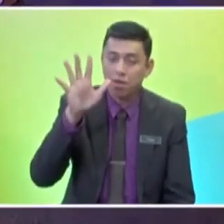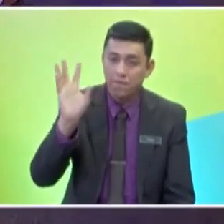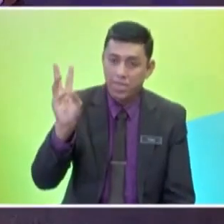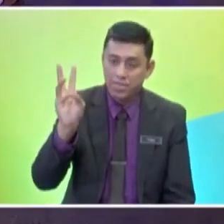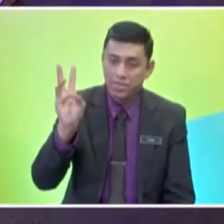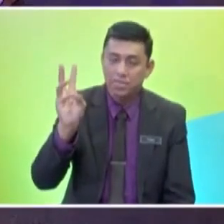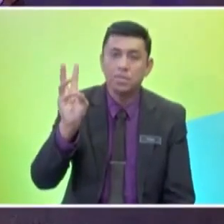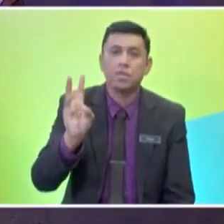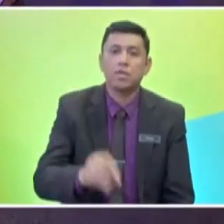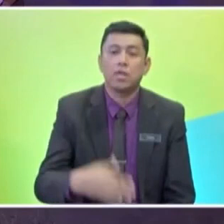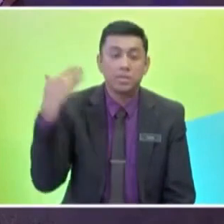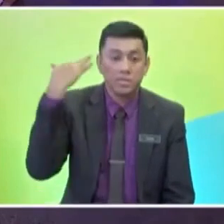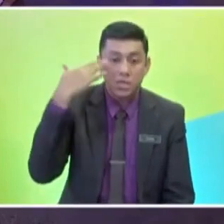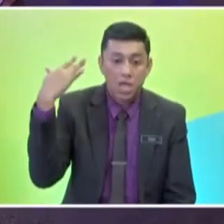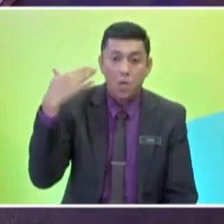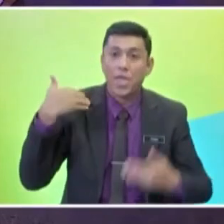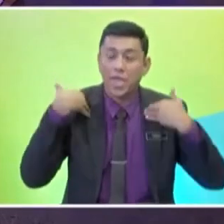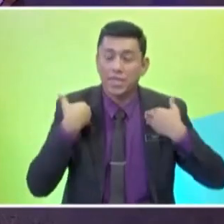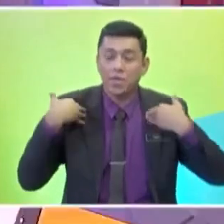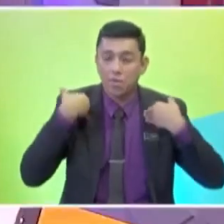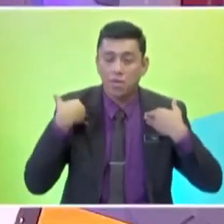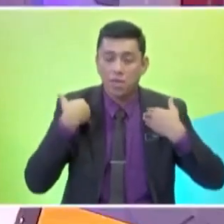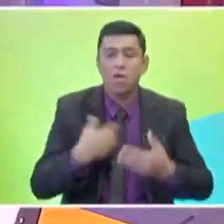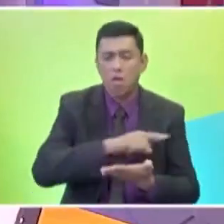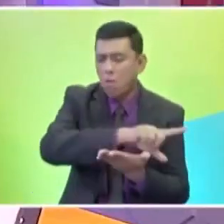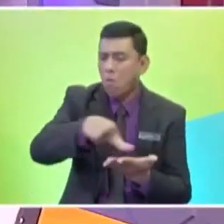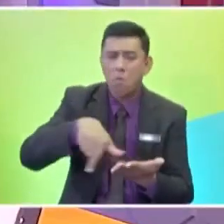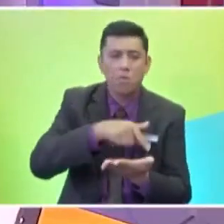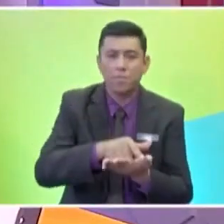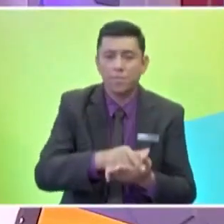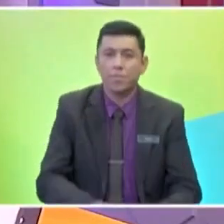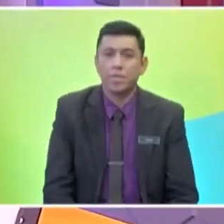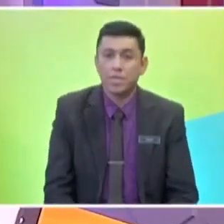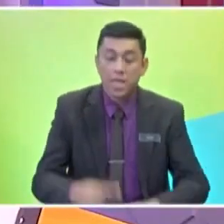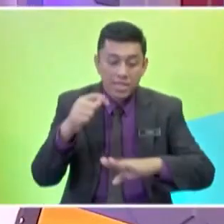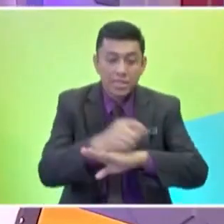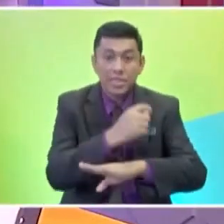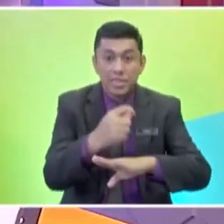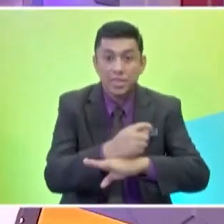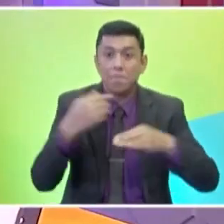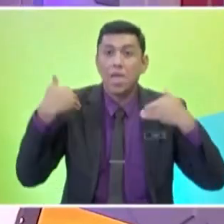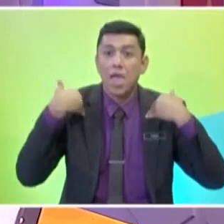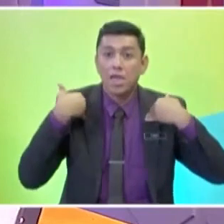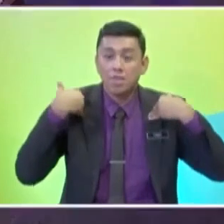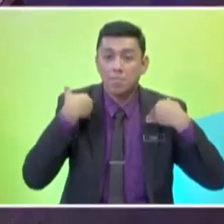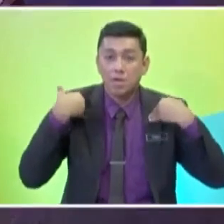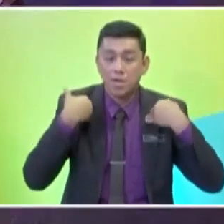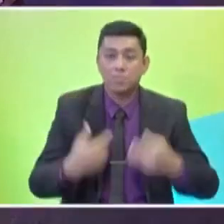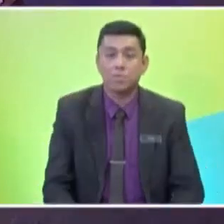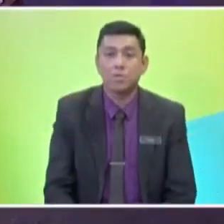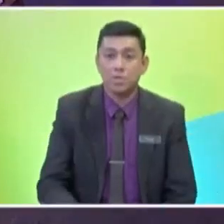1, 2, 3, 4, 5, 6 sounds of animals. Yes, 6 animals. These all are tame animals.